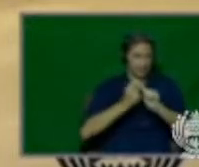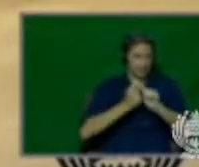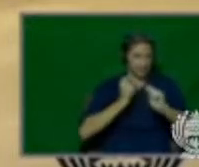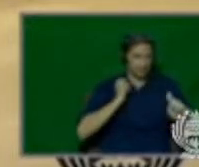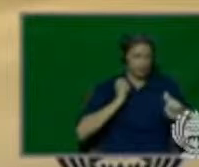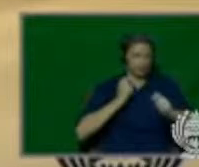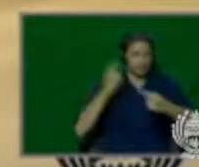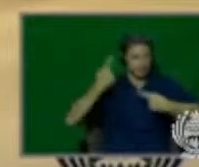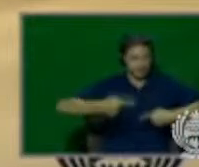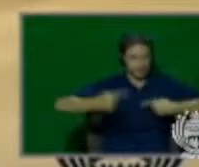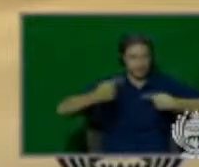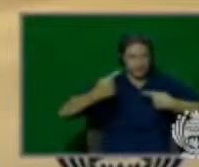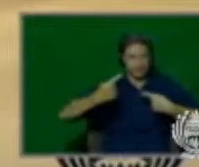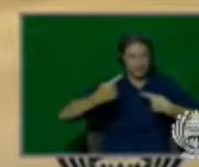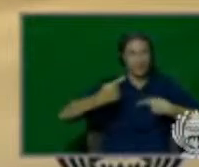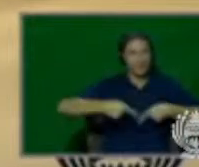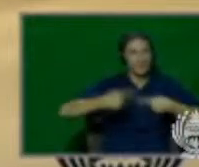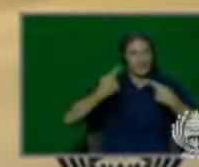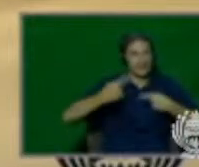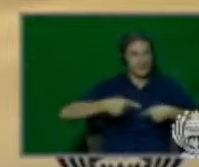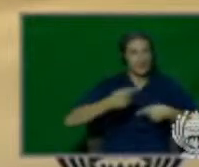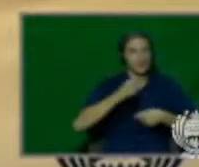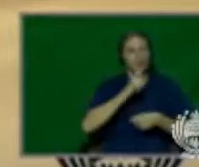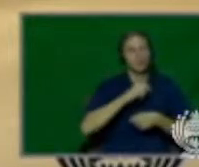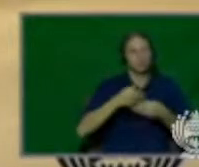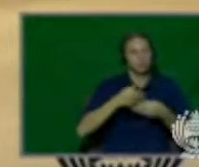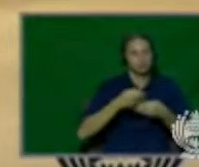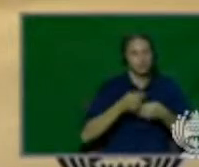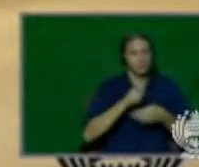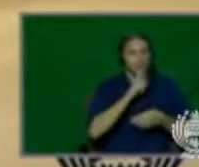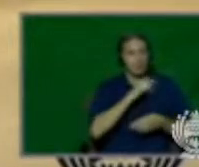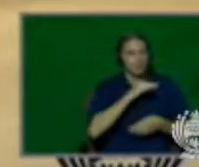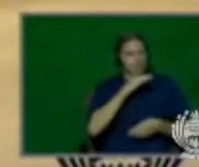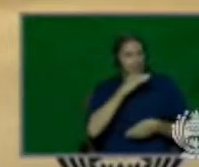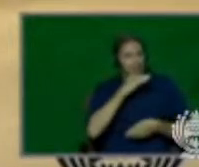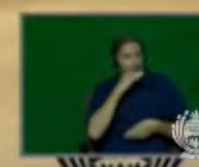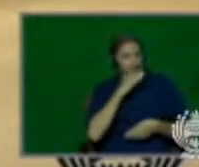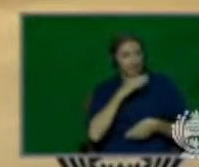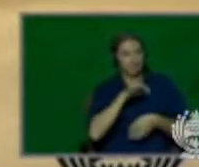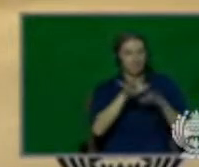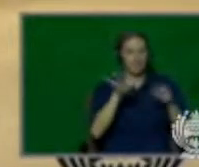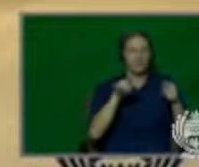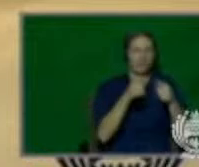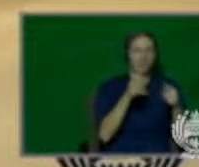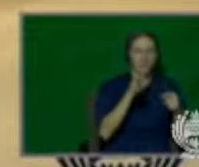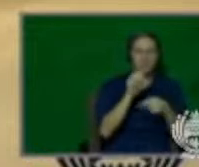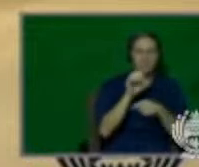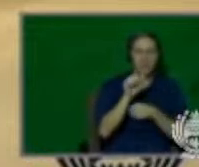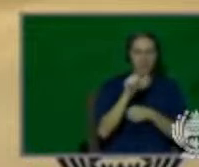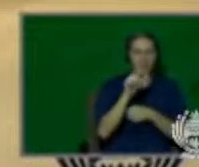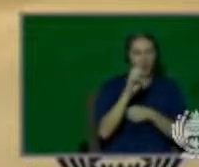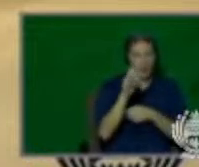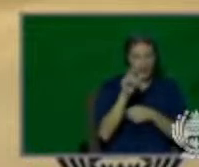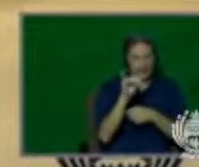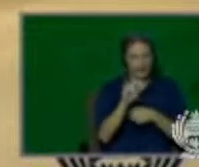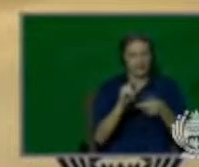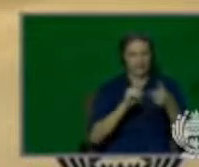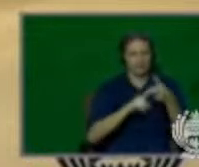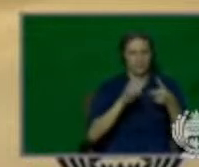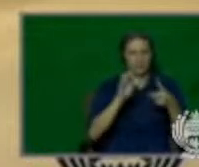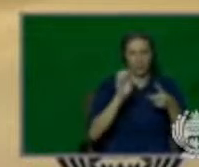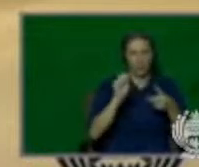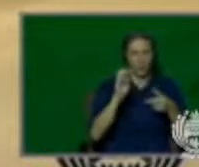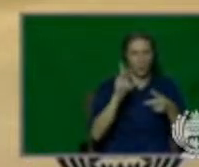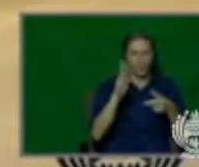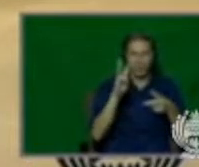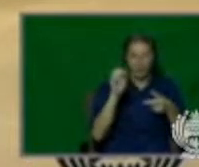This will enable commuters from areas such as Mamelodi, Wamashu,